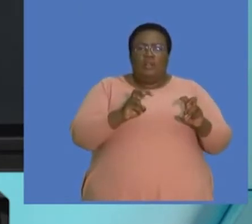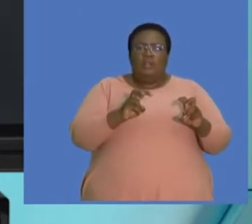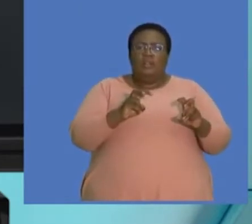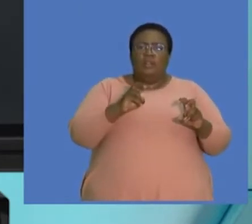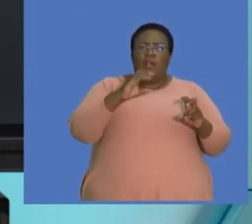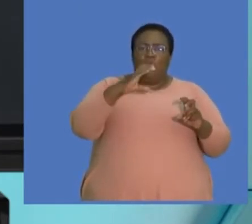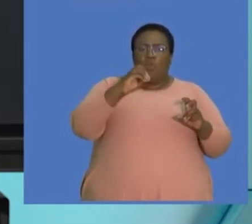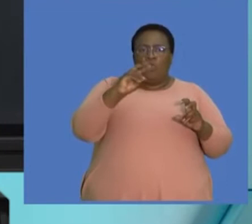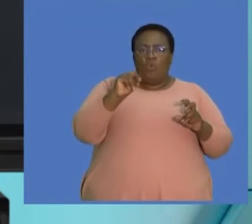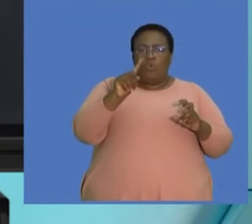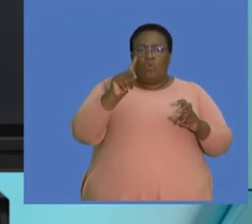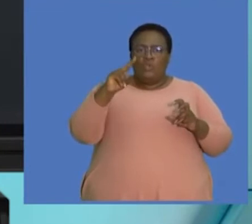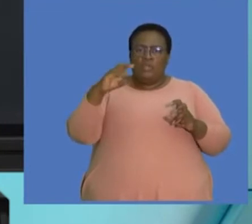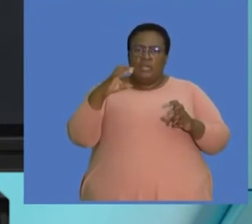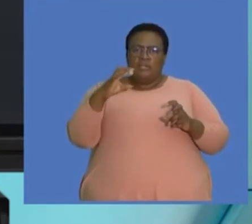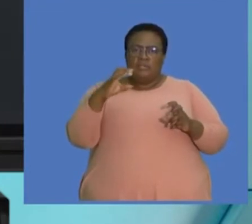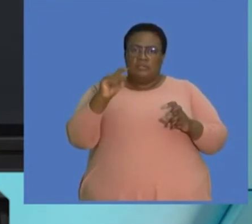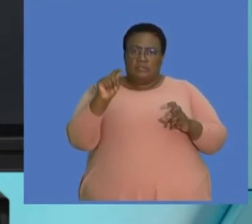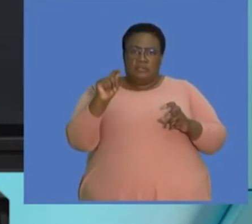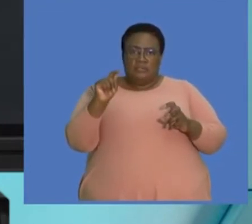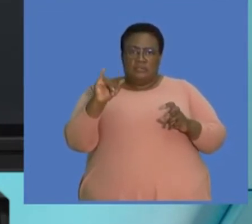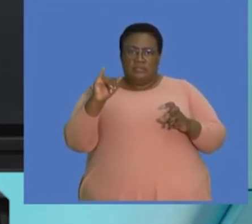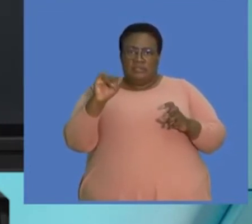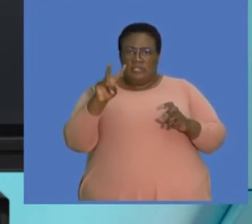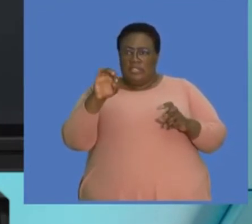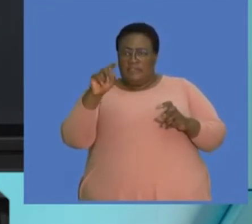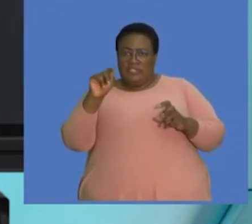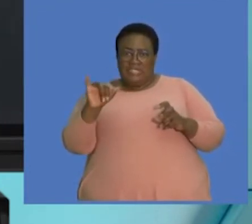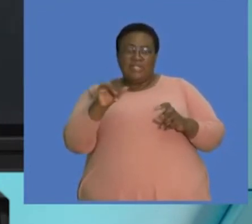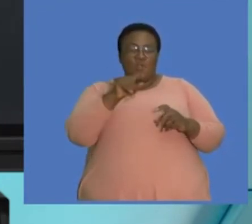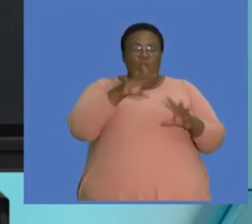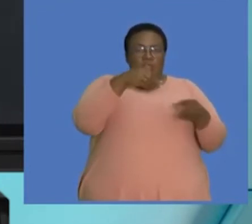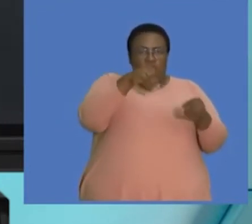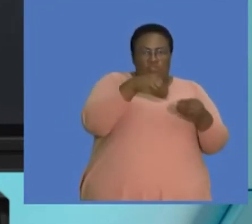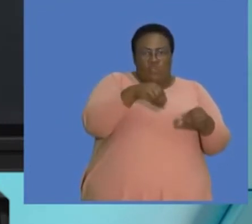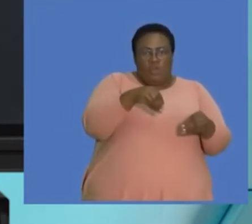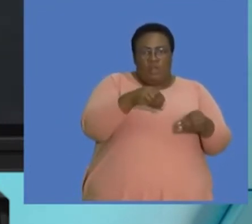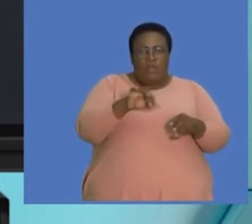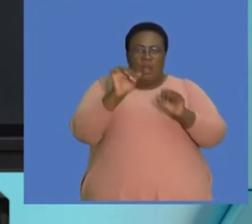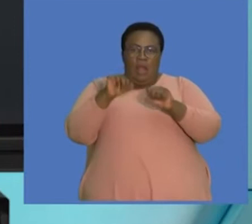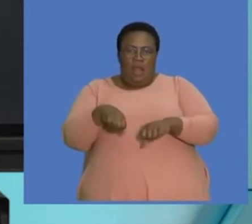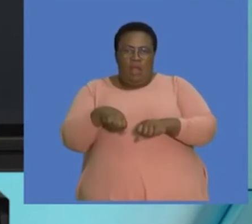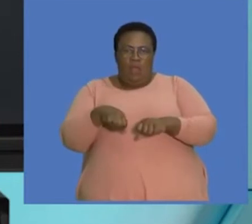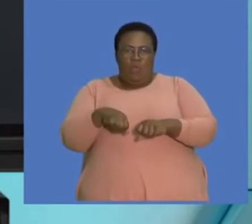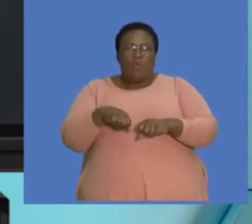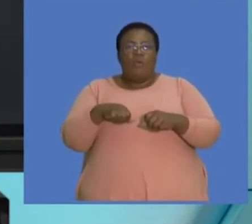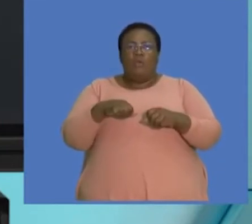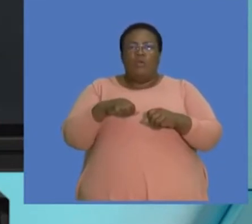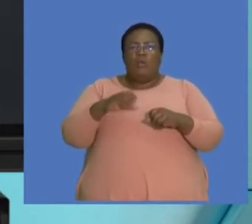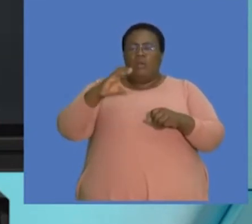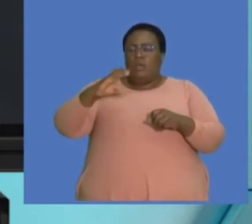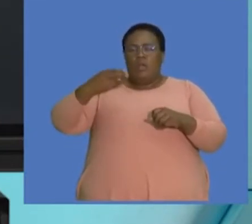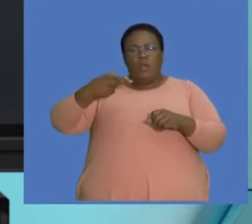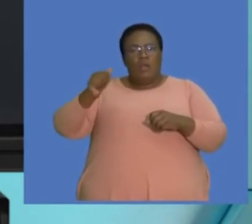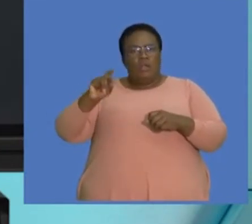this context. So conductors are essentially materials that allow charge to be transmitted through them, or they